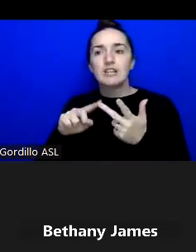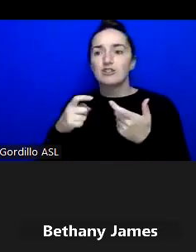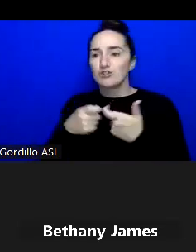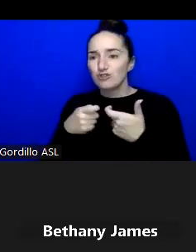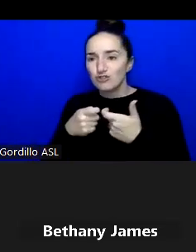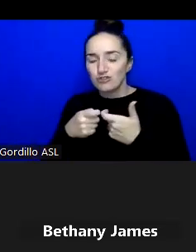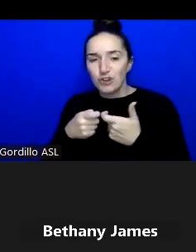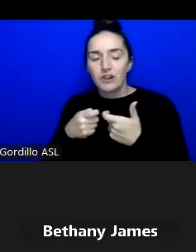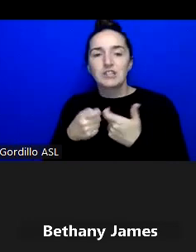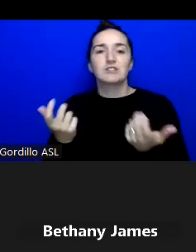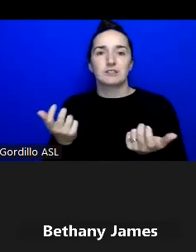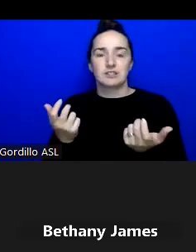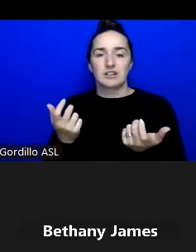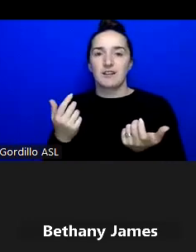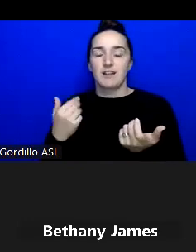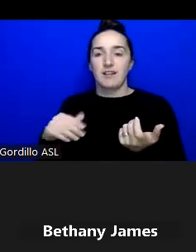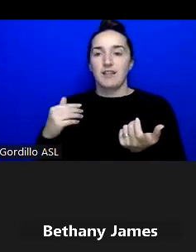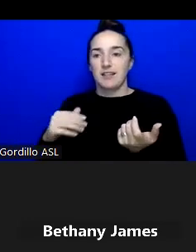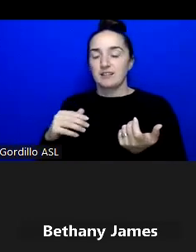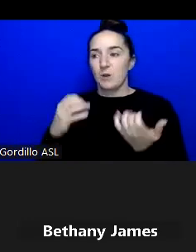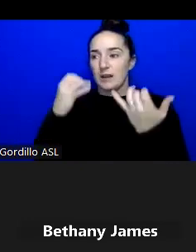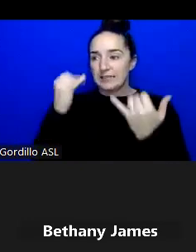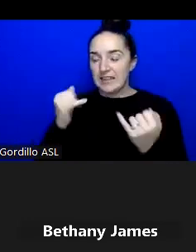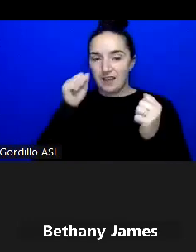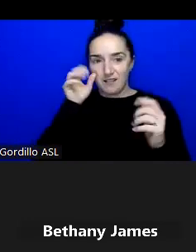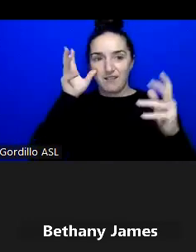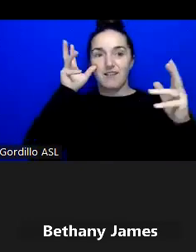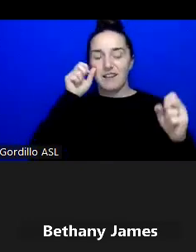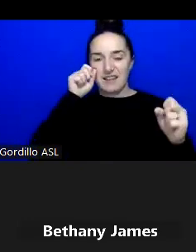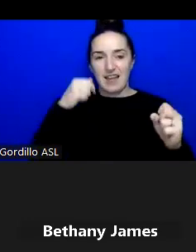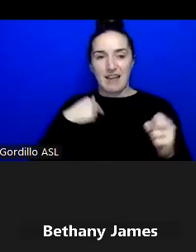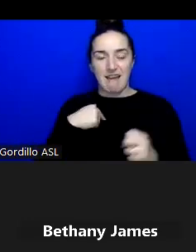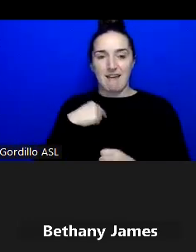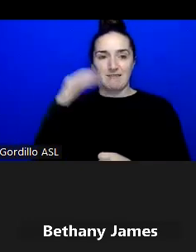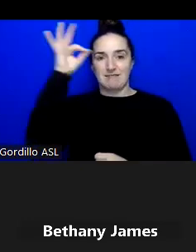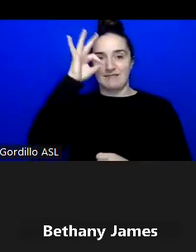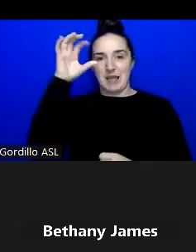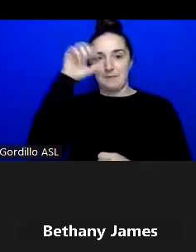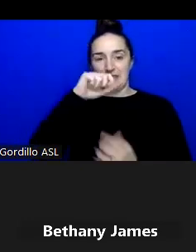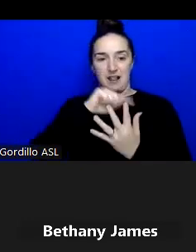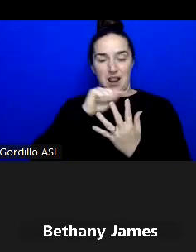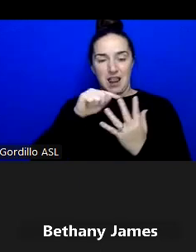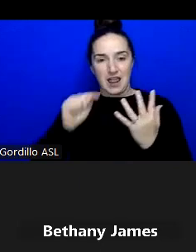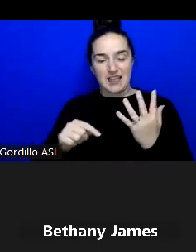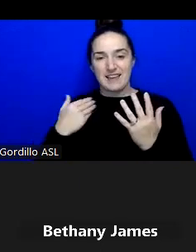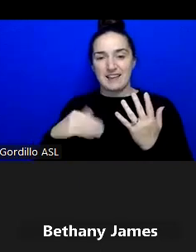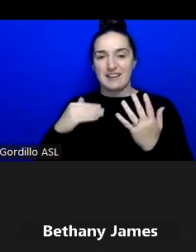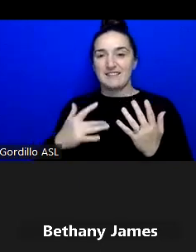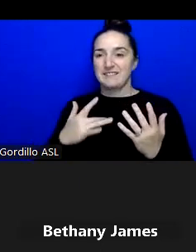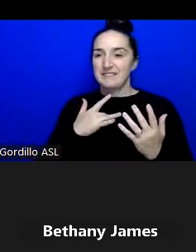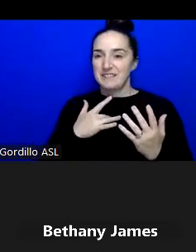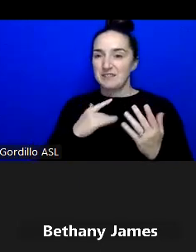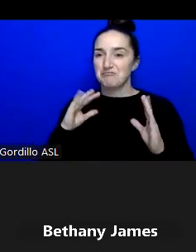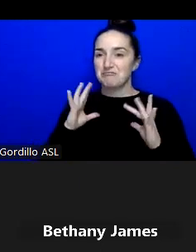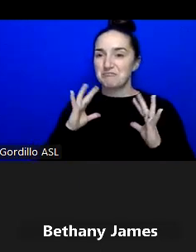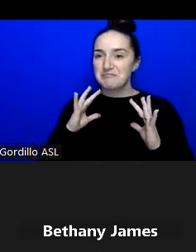night and day difference. He's like, I had no idea all the things that I was missing out on, and what a difference it makes to have something professionally